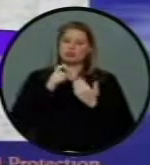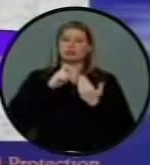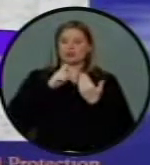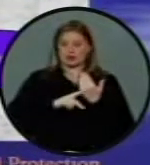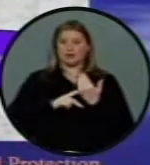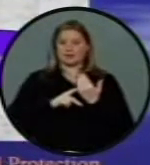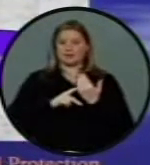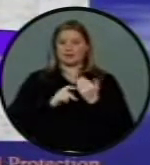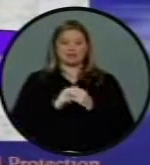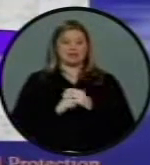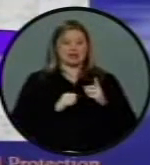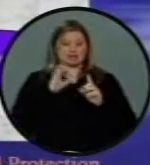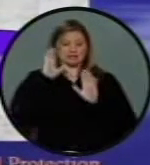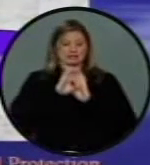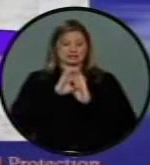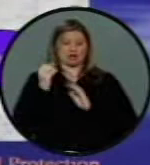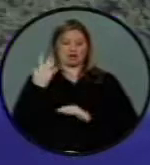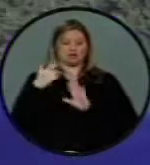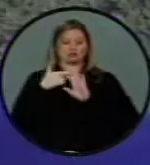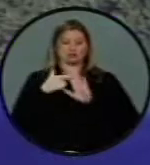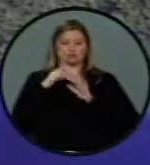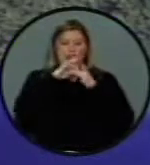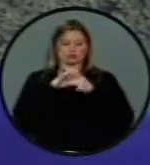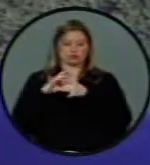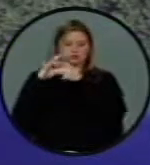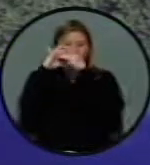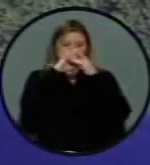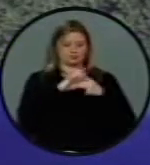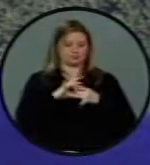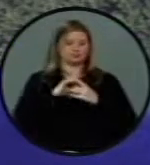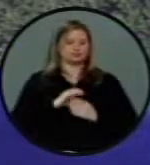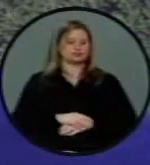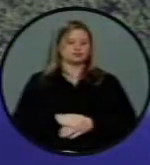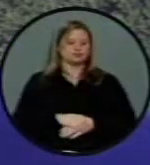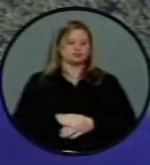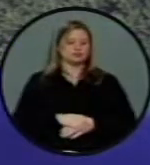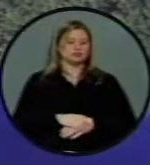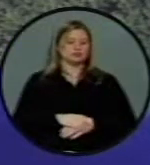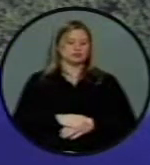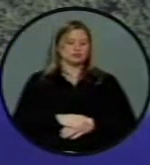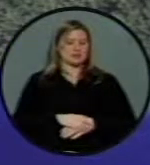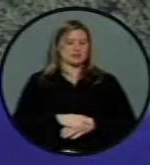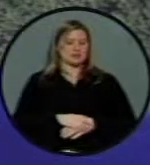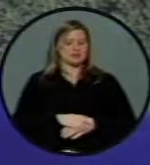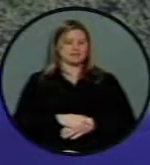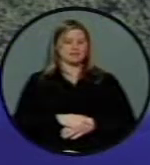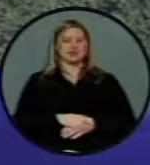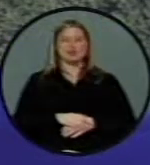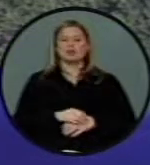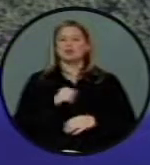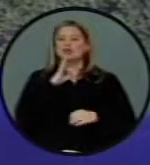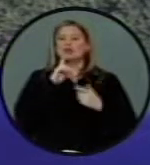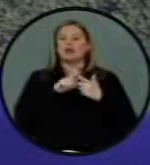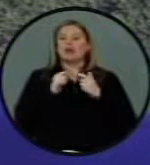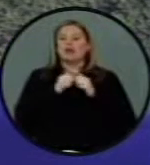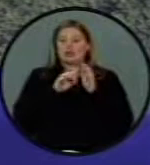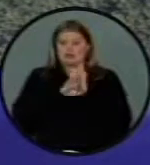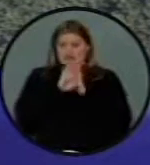program. And this slide really reflects that. And as we're talking about how we develop the